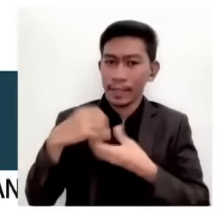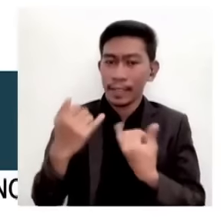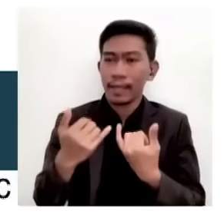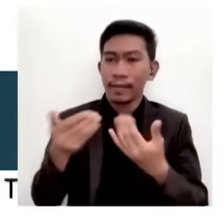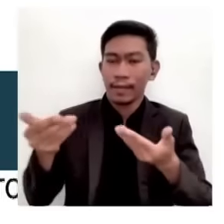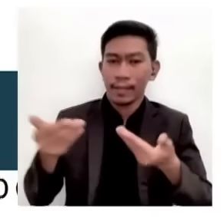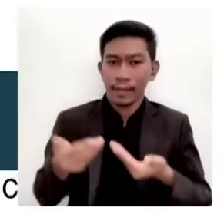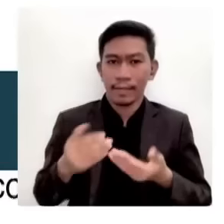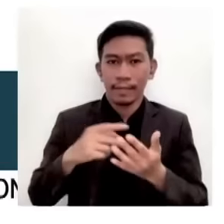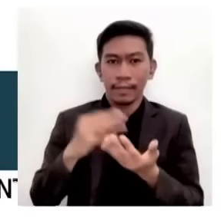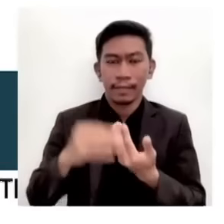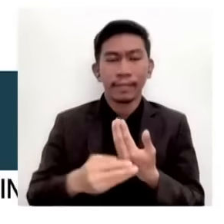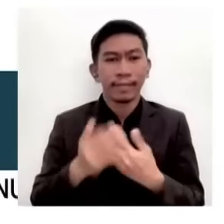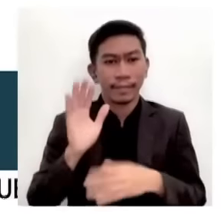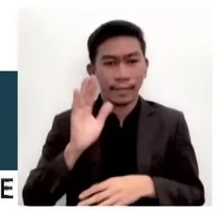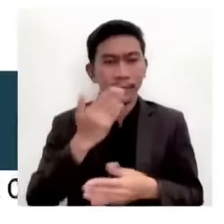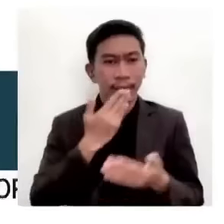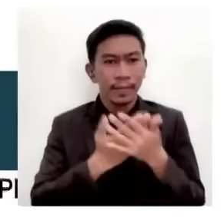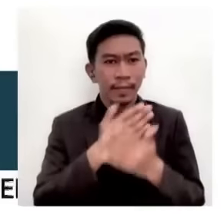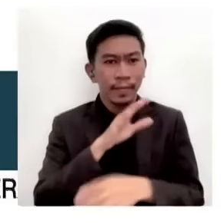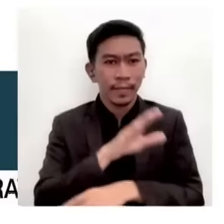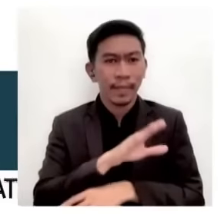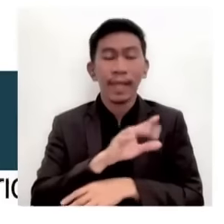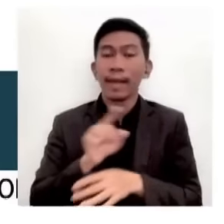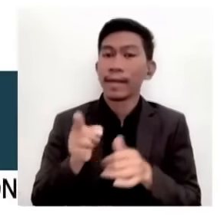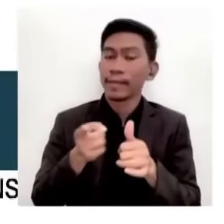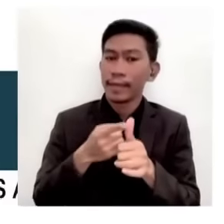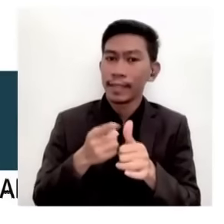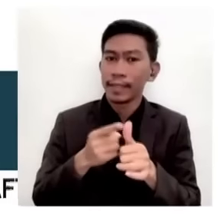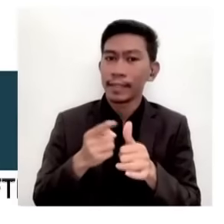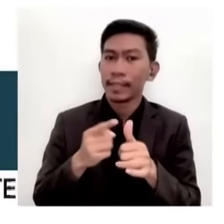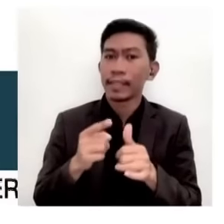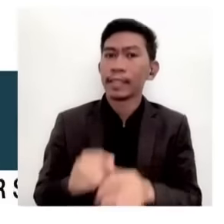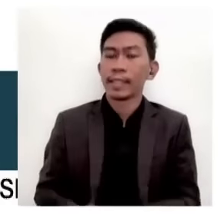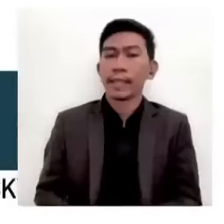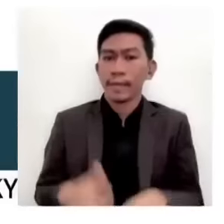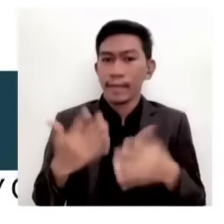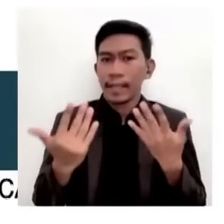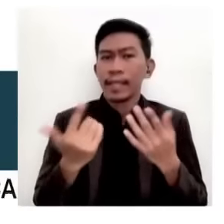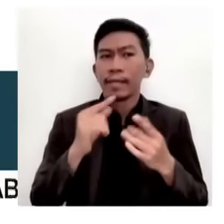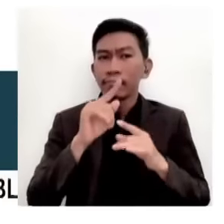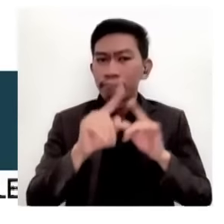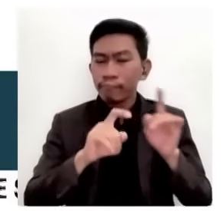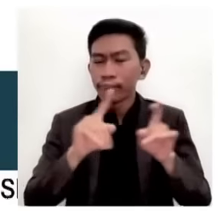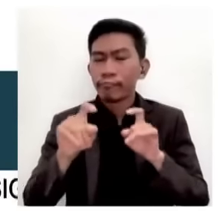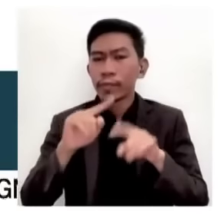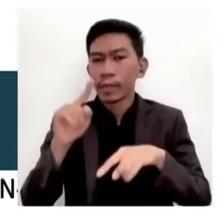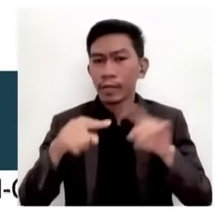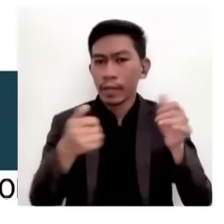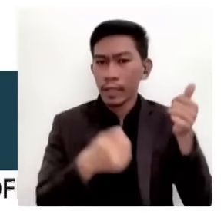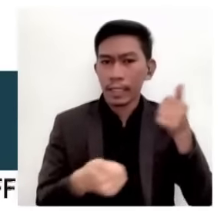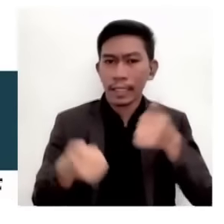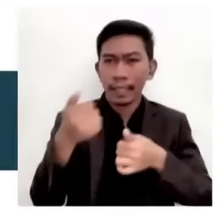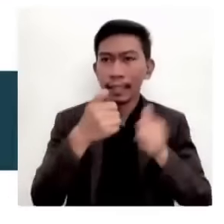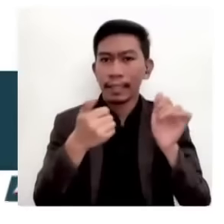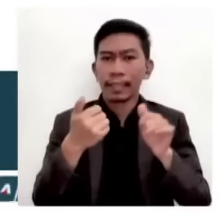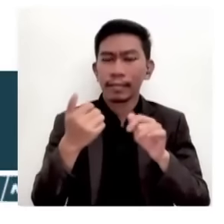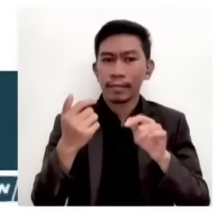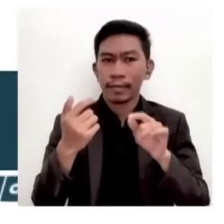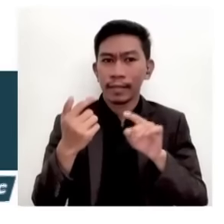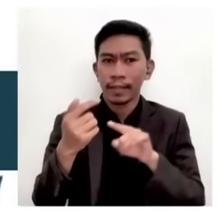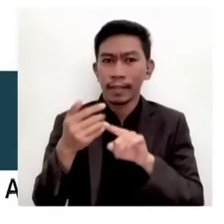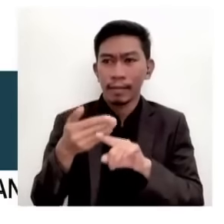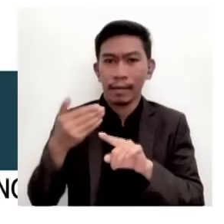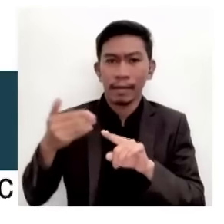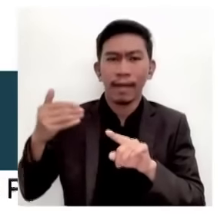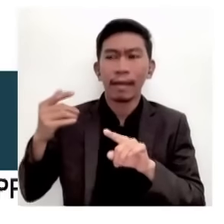Carmina. Good afternoon. All right. So first off, we were able to speak to a lot of officials, several officials, since your call for